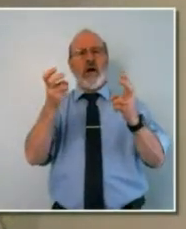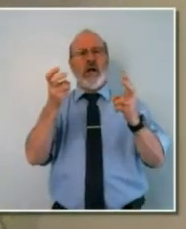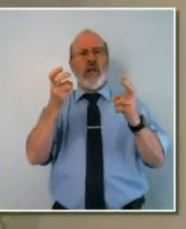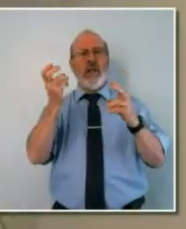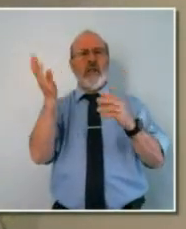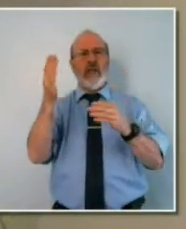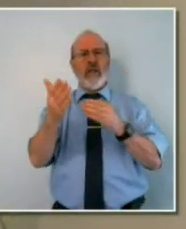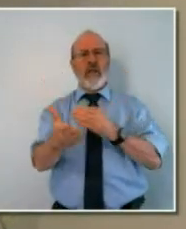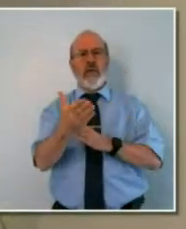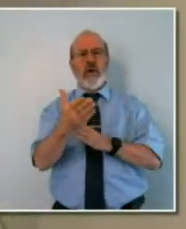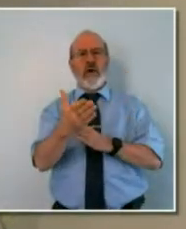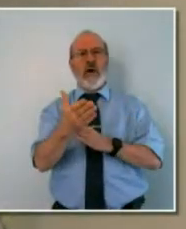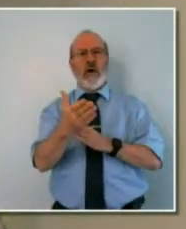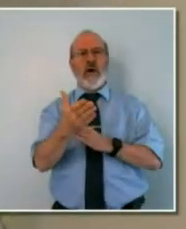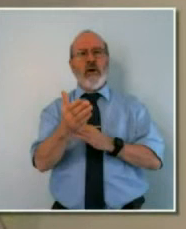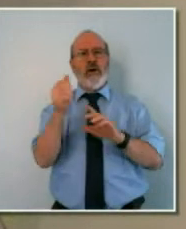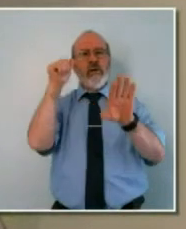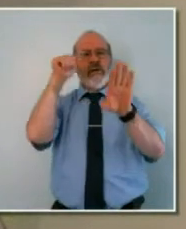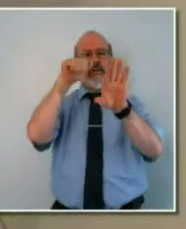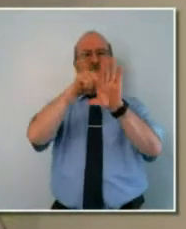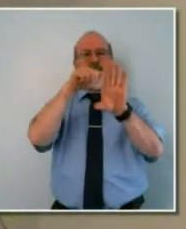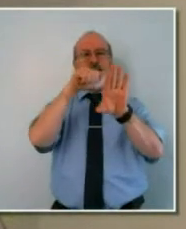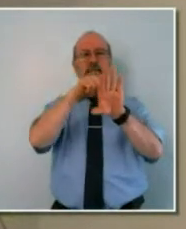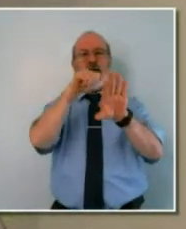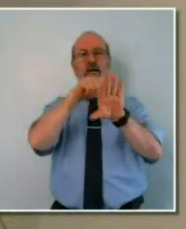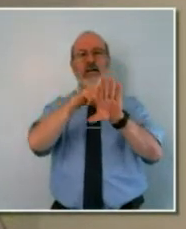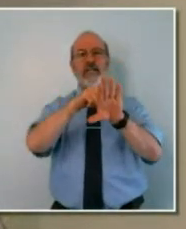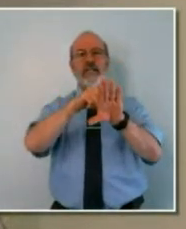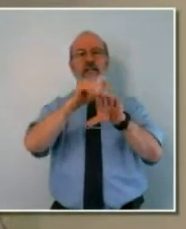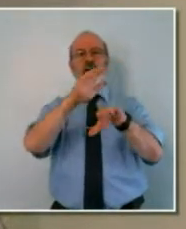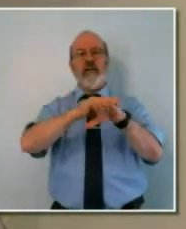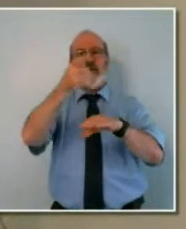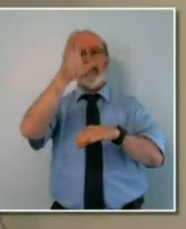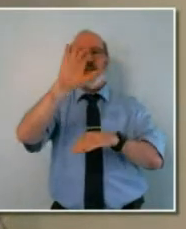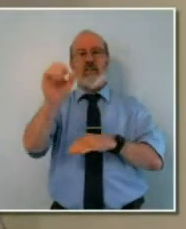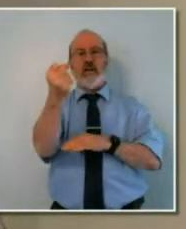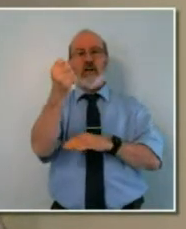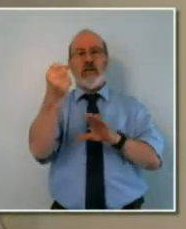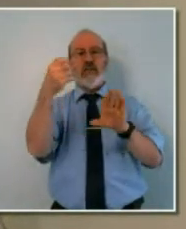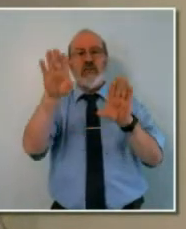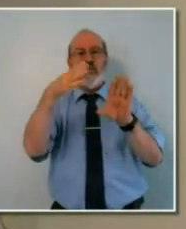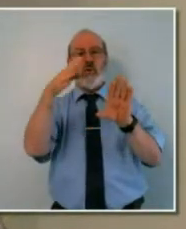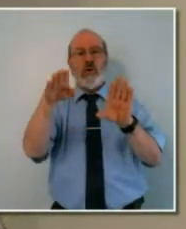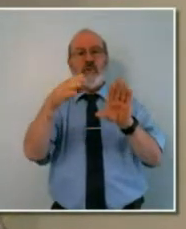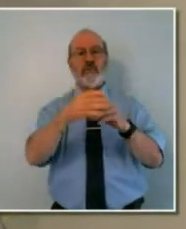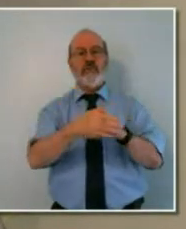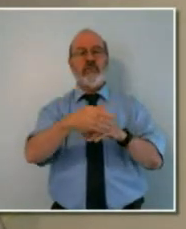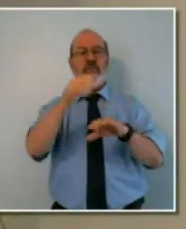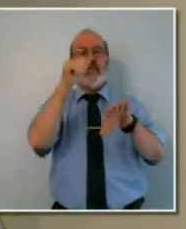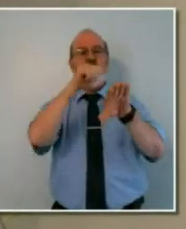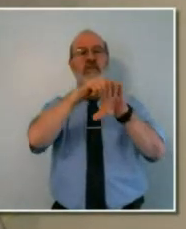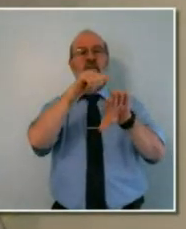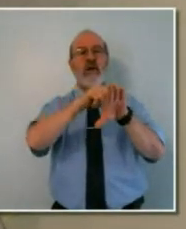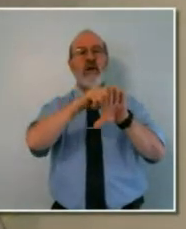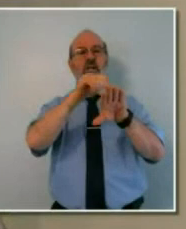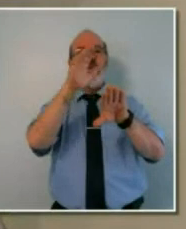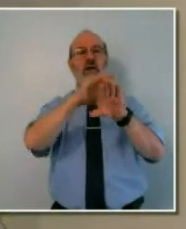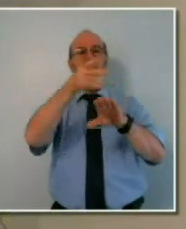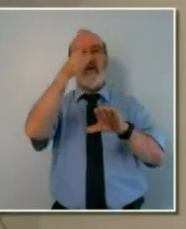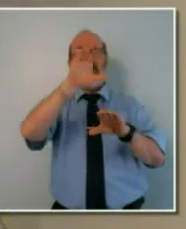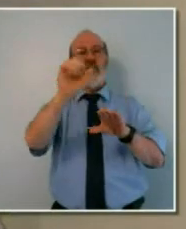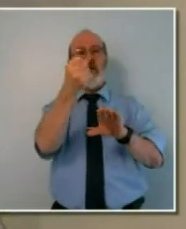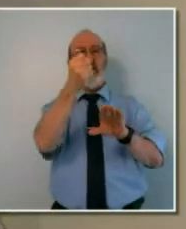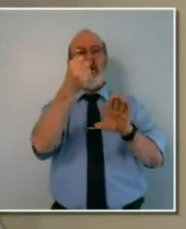morning, Knocking on God's Door. Knocking on God's